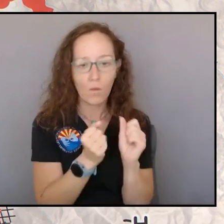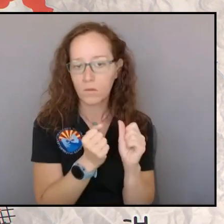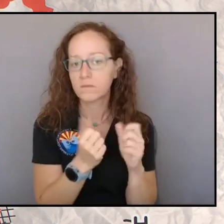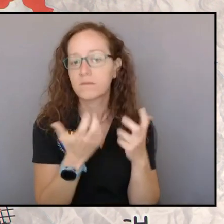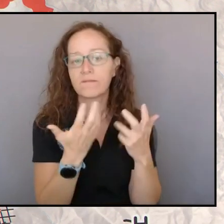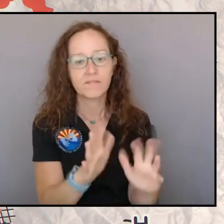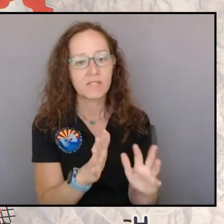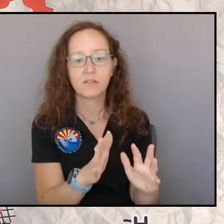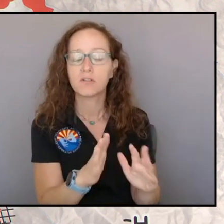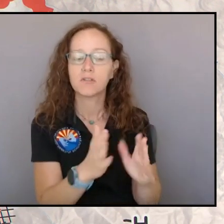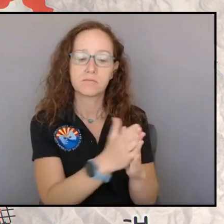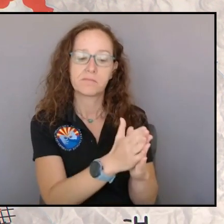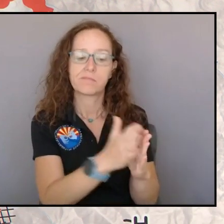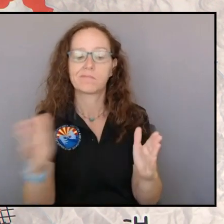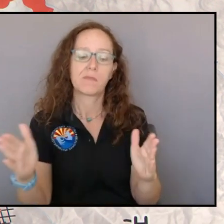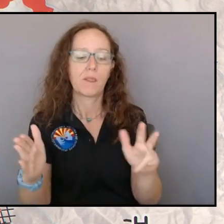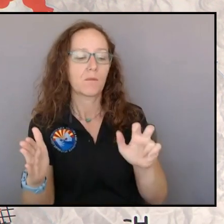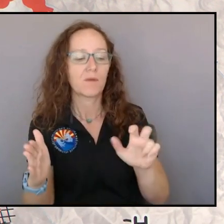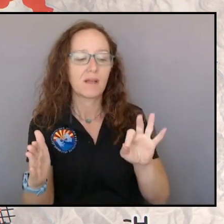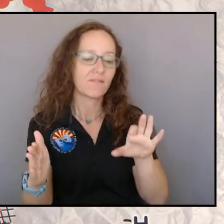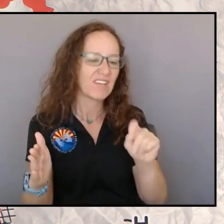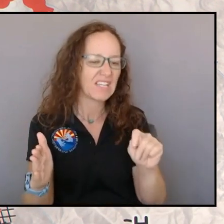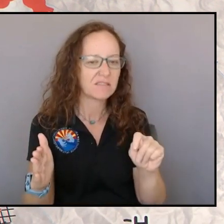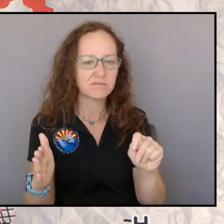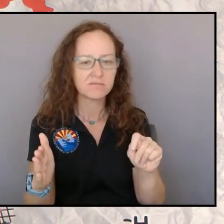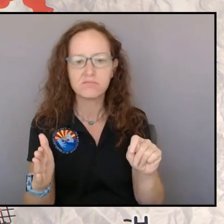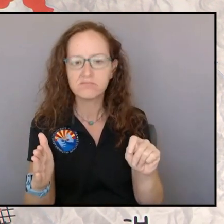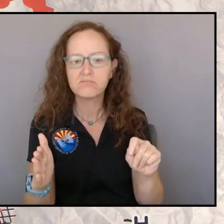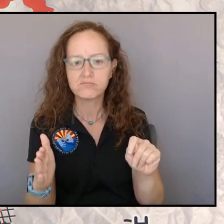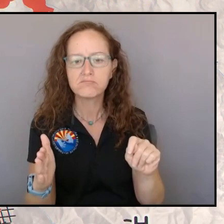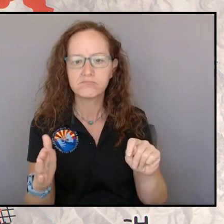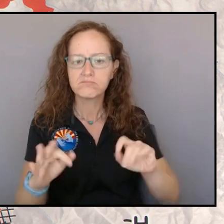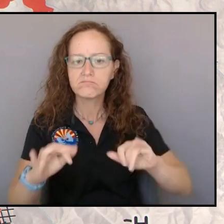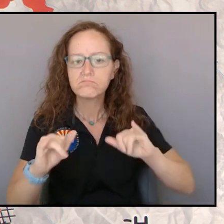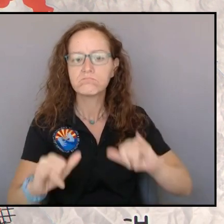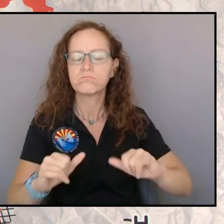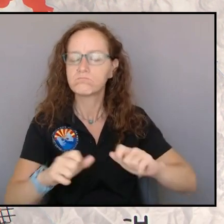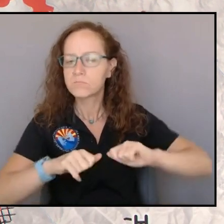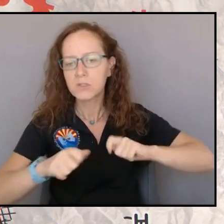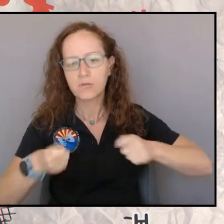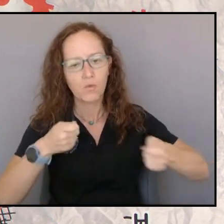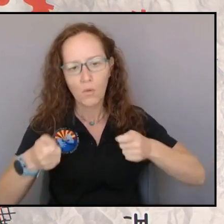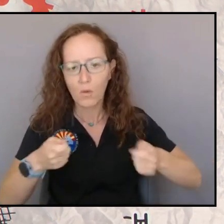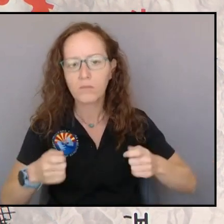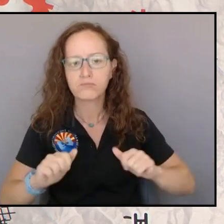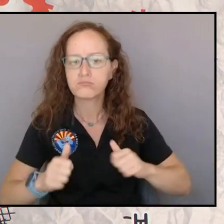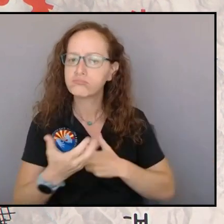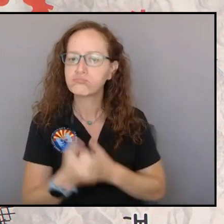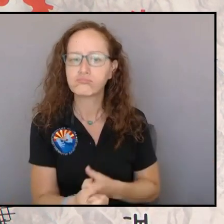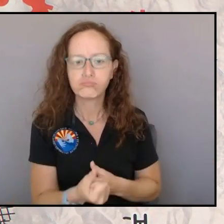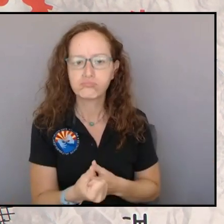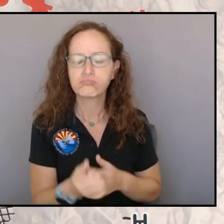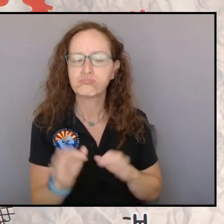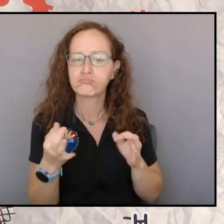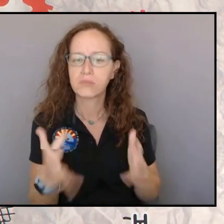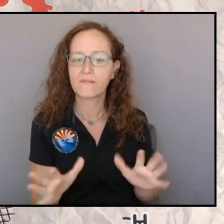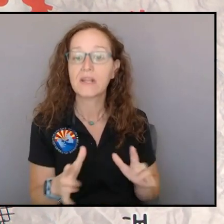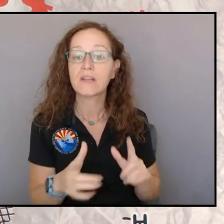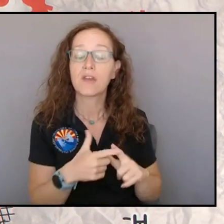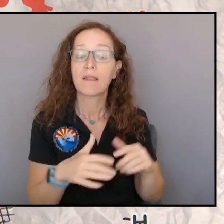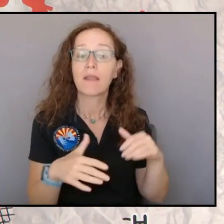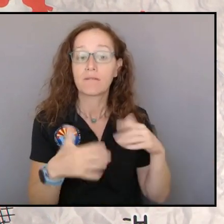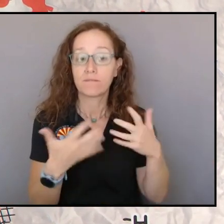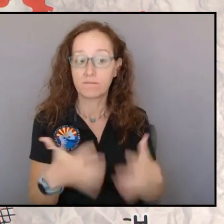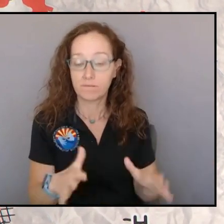300 feet in from the fire's edge, we're good with it. At that point, we'll come in and start rehabilitating a lot of these road